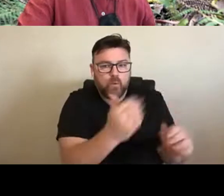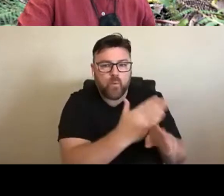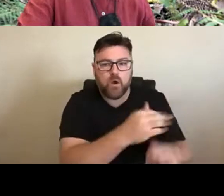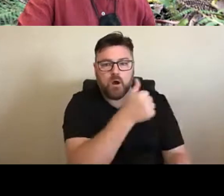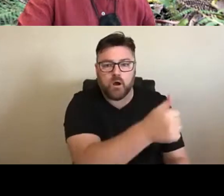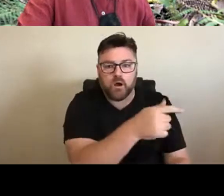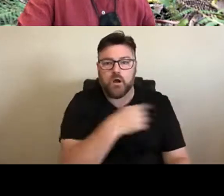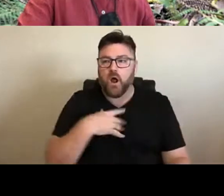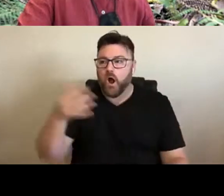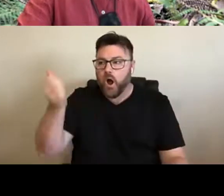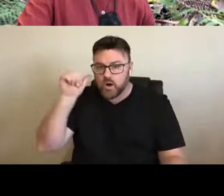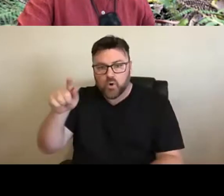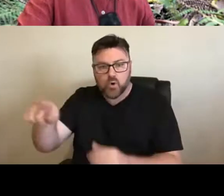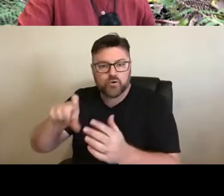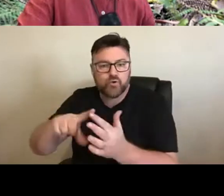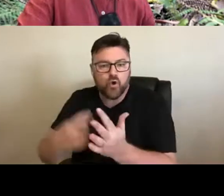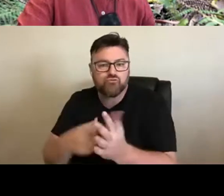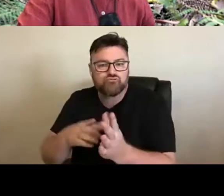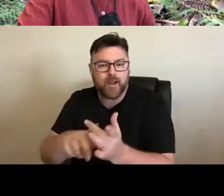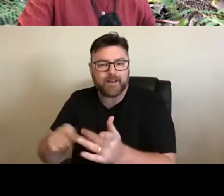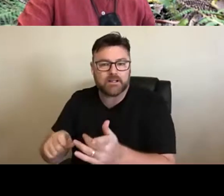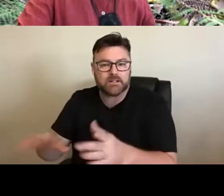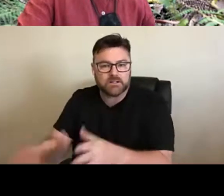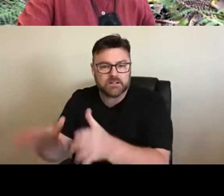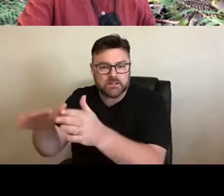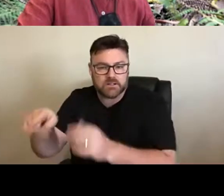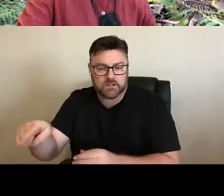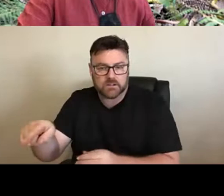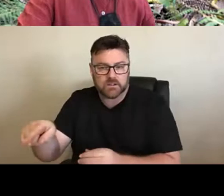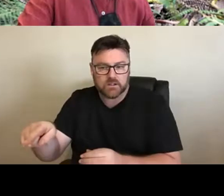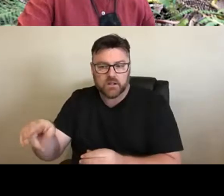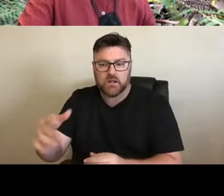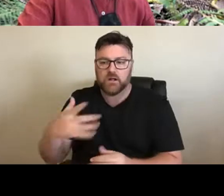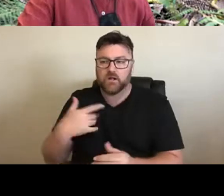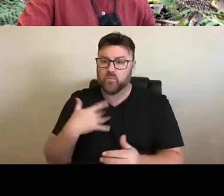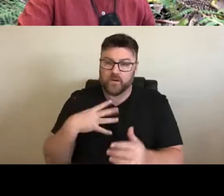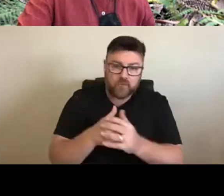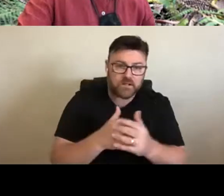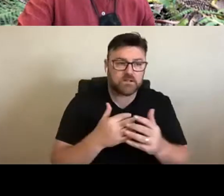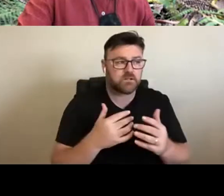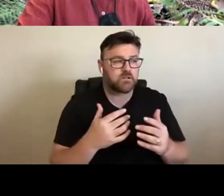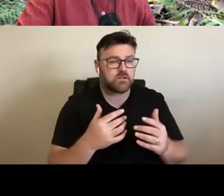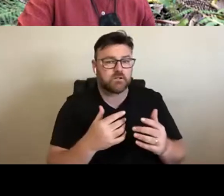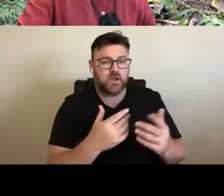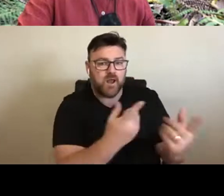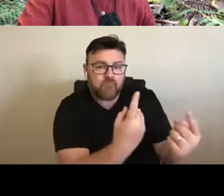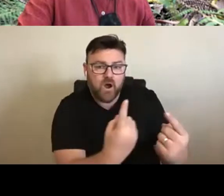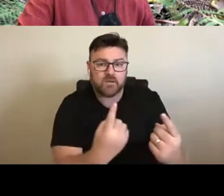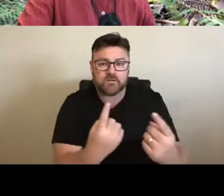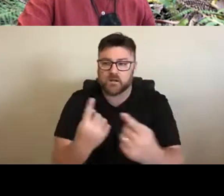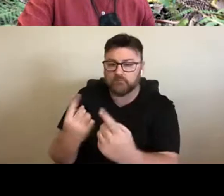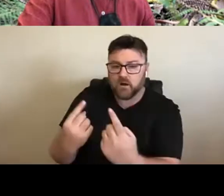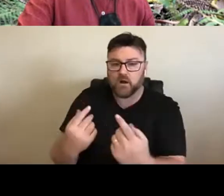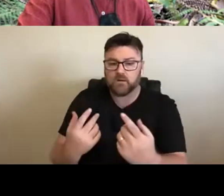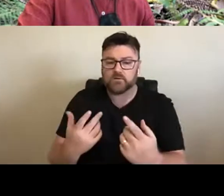doing ceramics. And we need to be in contact and have friendships, professional relationships, and seek advice. And I think I really